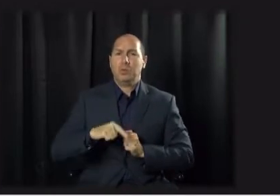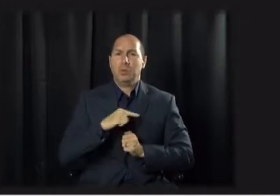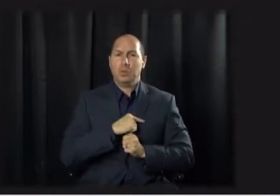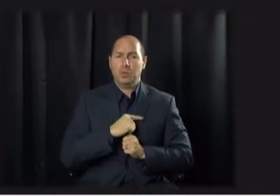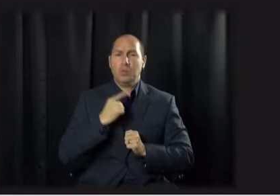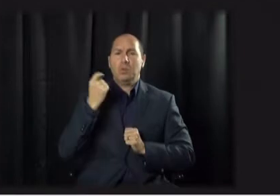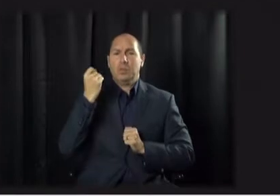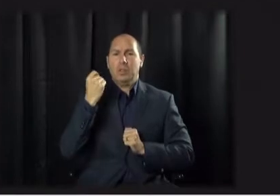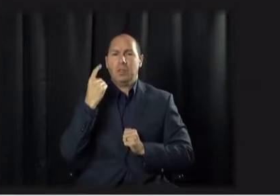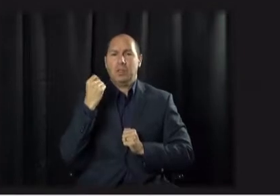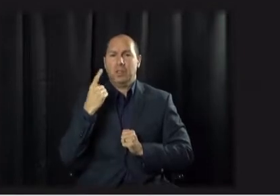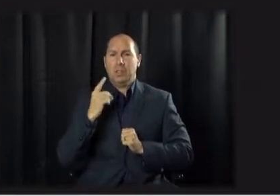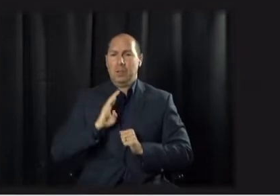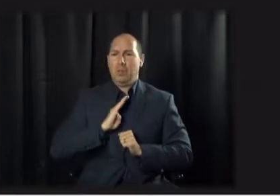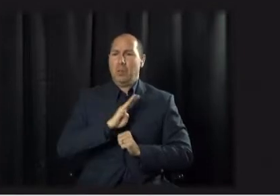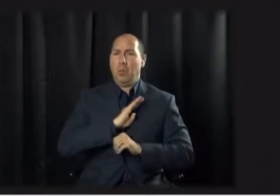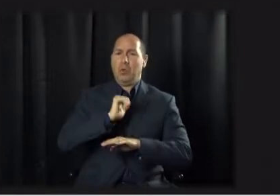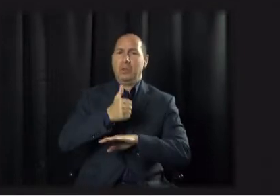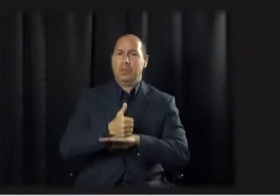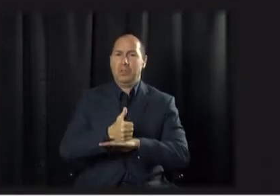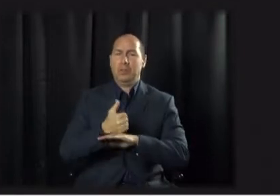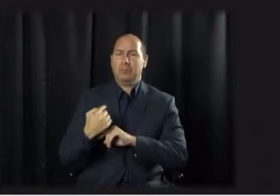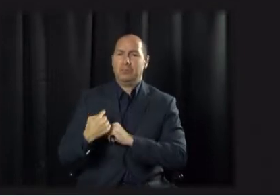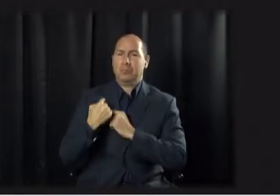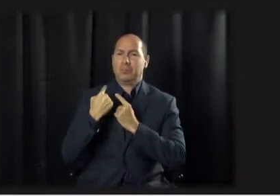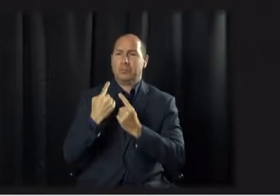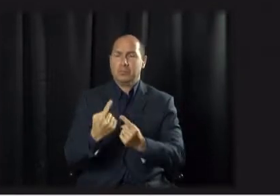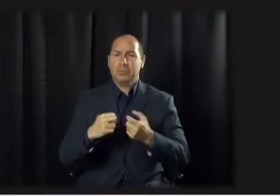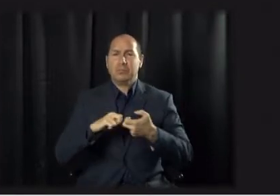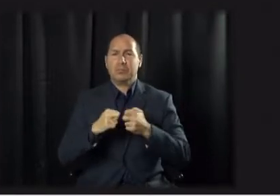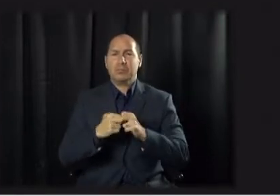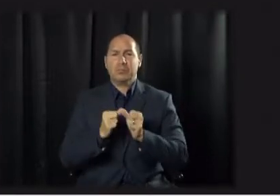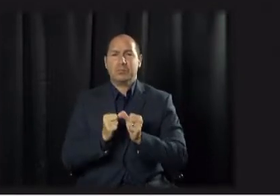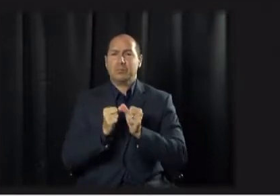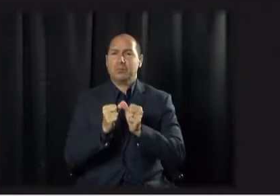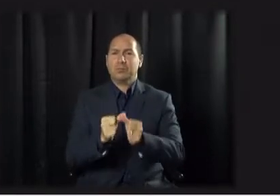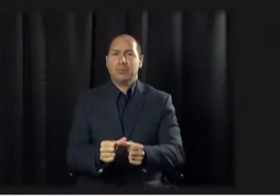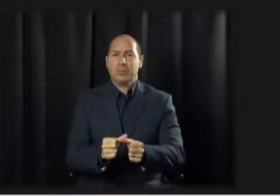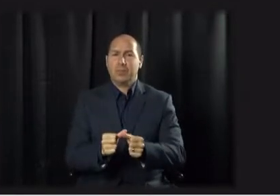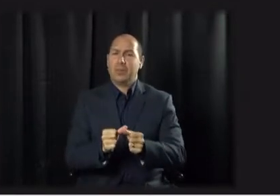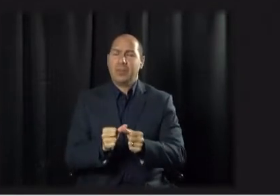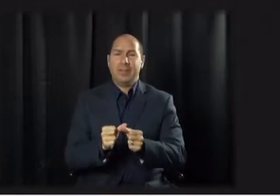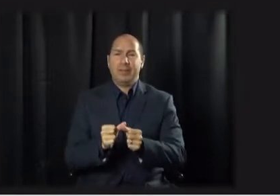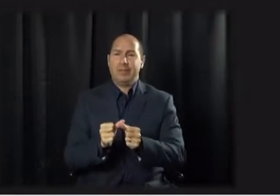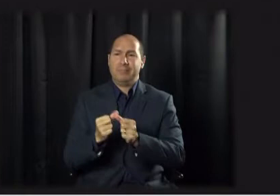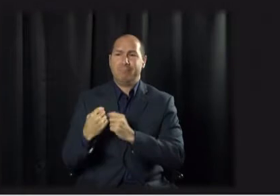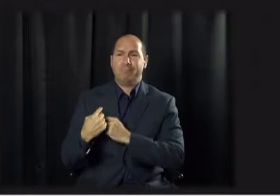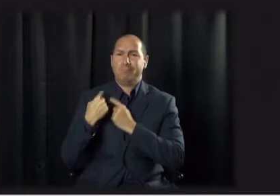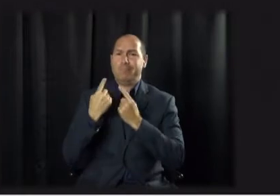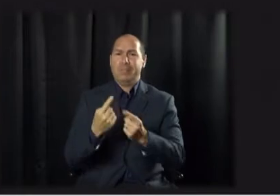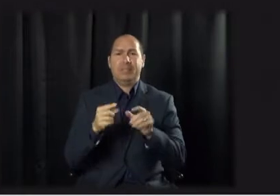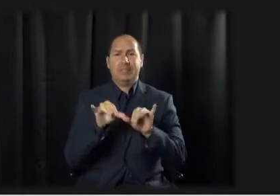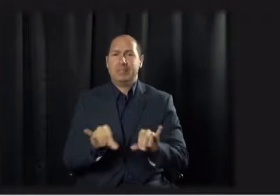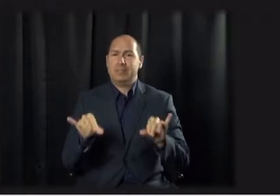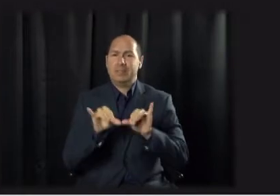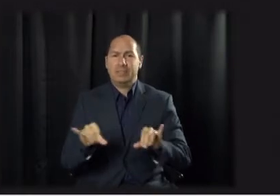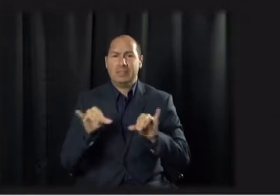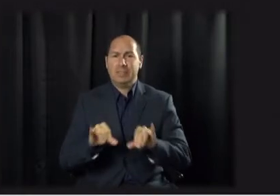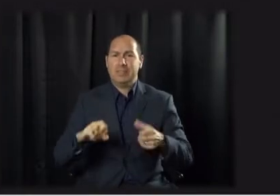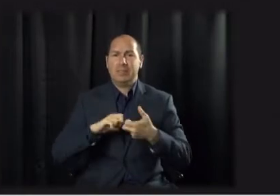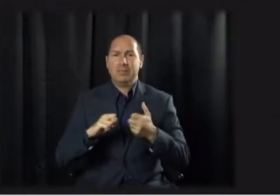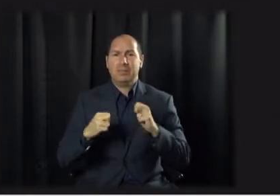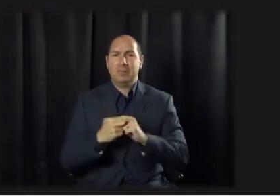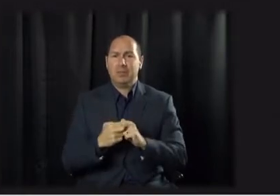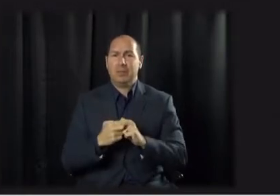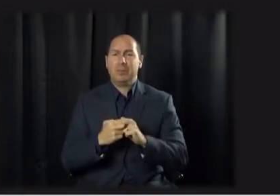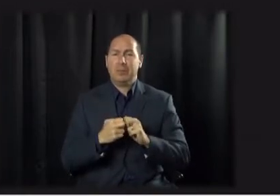was instituted. And the problems we face and the problems we recognize are the same today as they were 4 years ago. And very, very